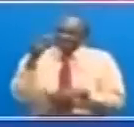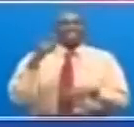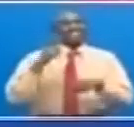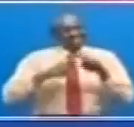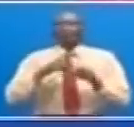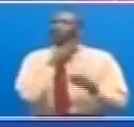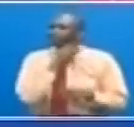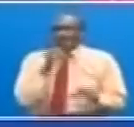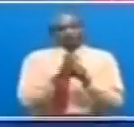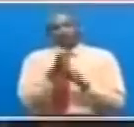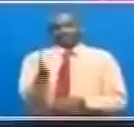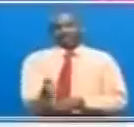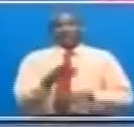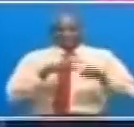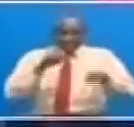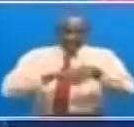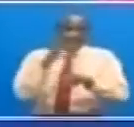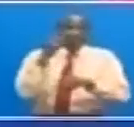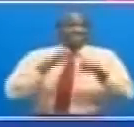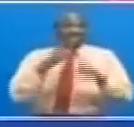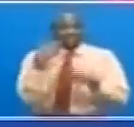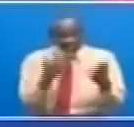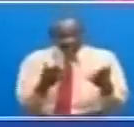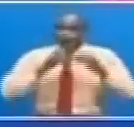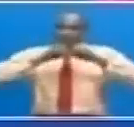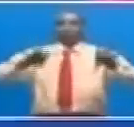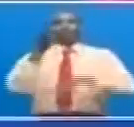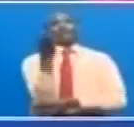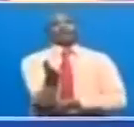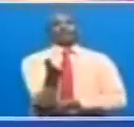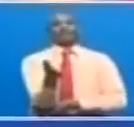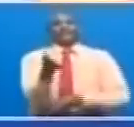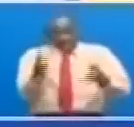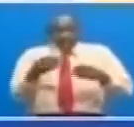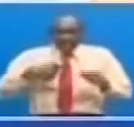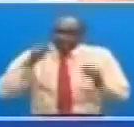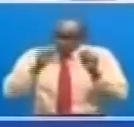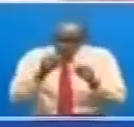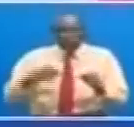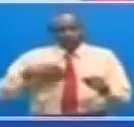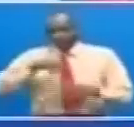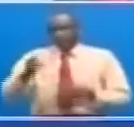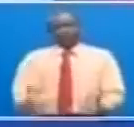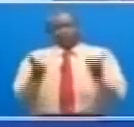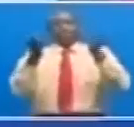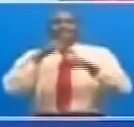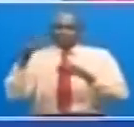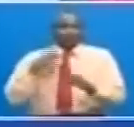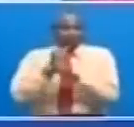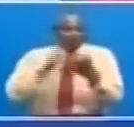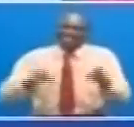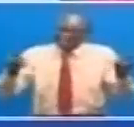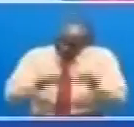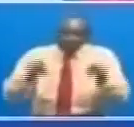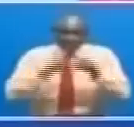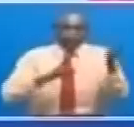twalalamika kila namna. Baada ya miaka 50 tumpata devolution, badala sisi kupeleka watu wetu mbele, sisi tuyaregelea yale yale